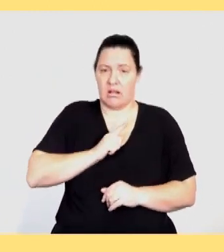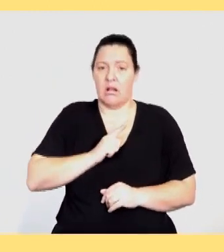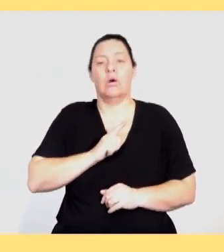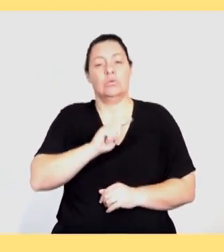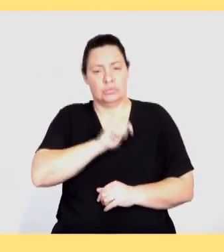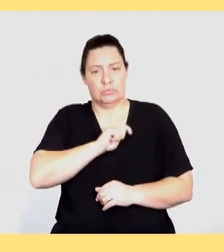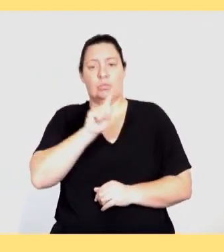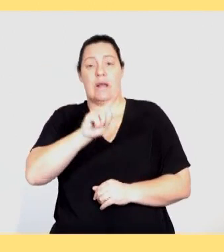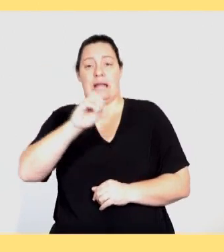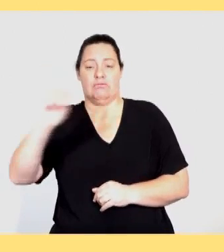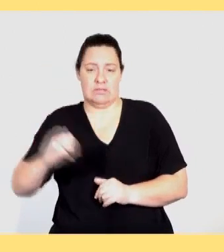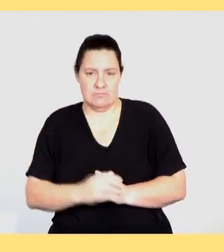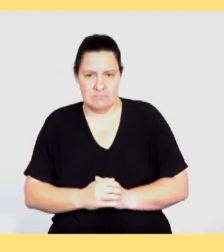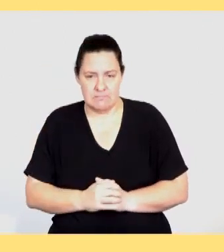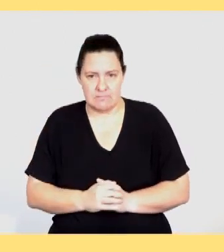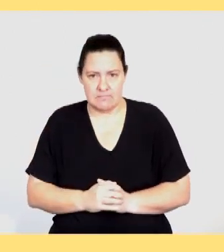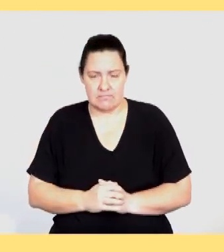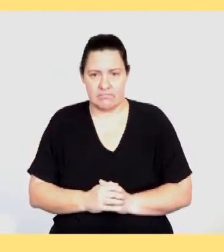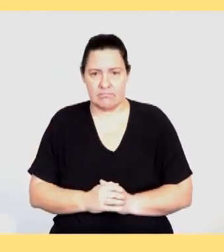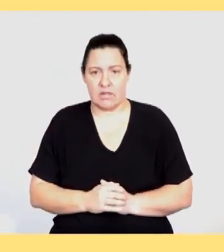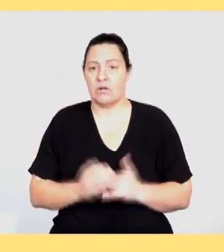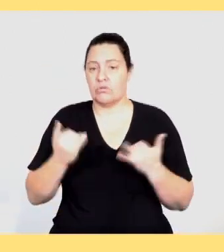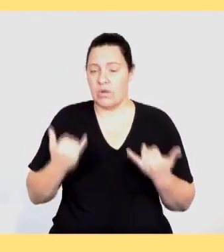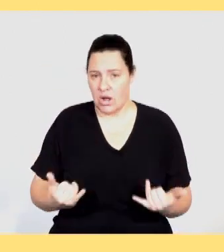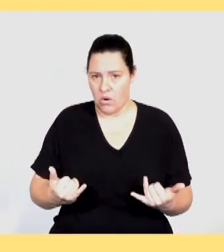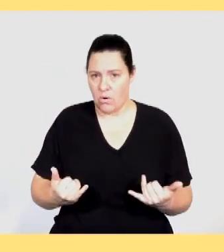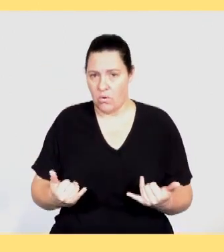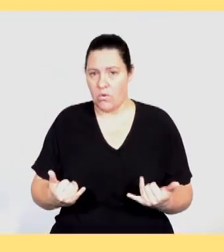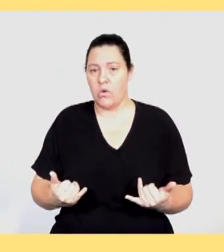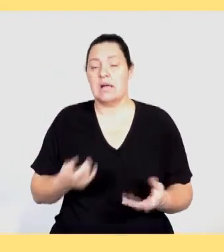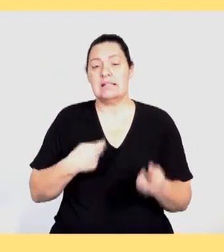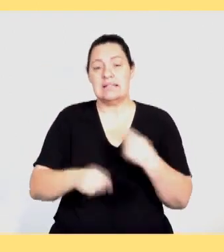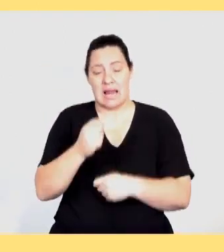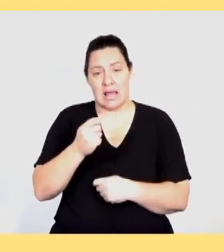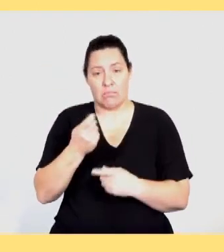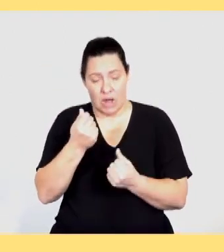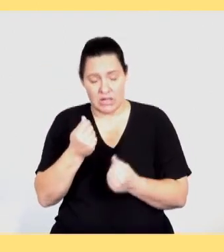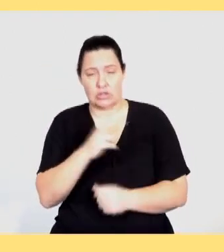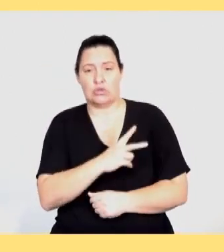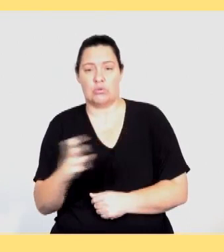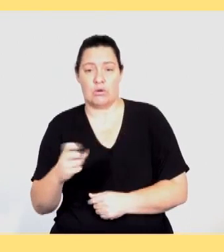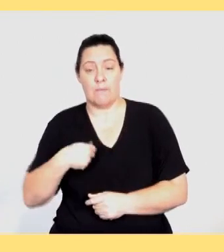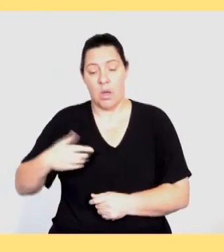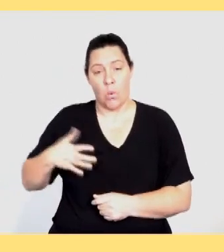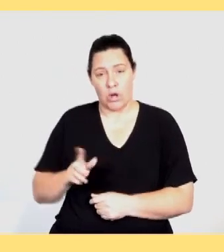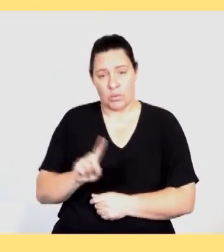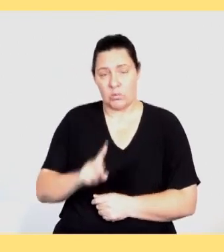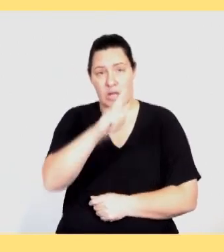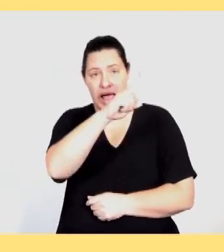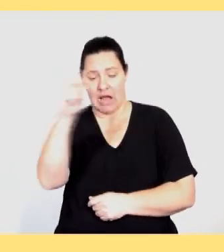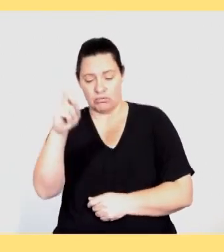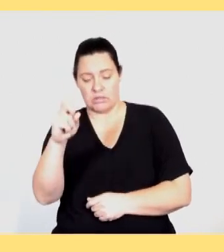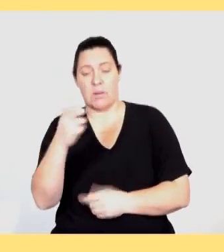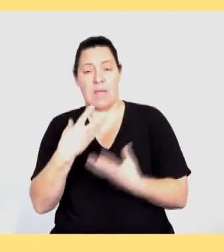told that it is also 100. Therefore, my selling price becomes 200. What is it that I want? I